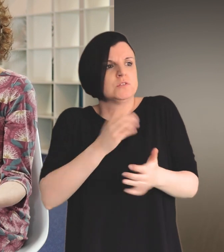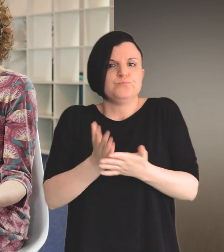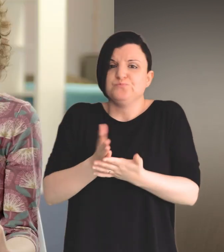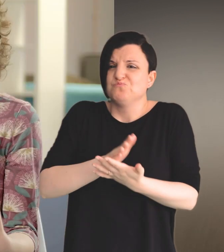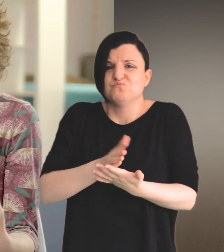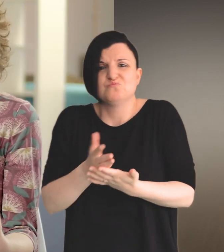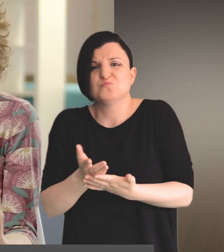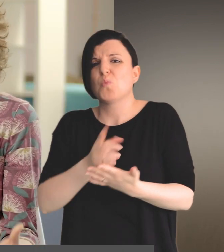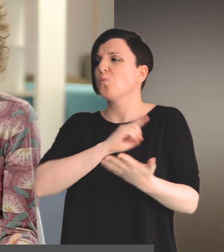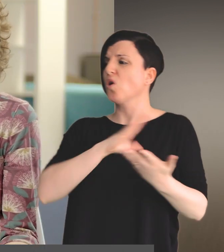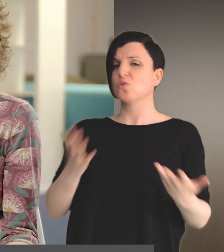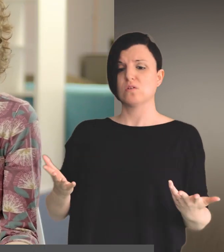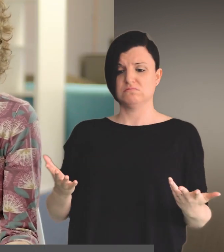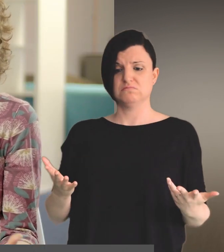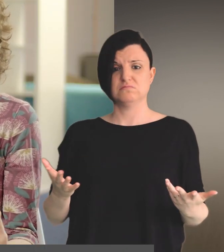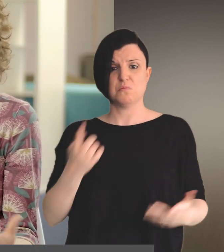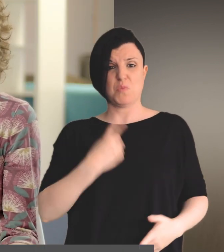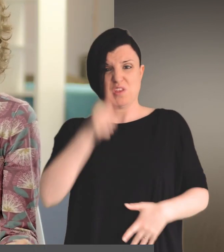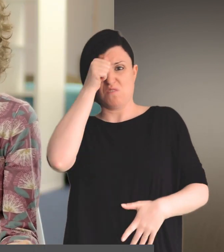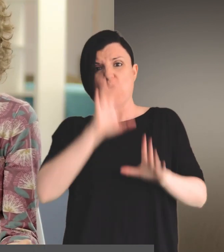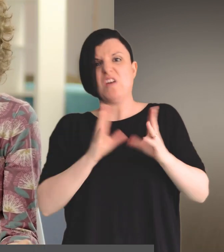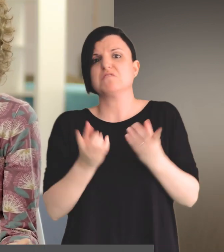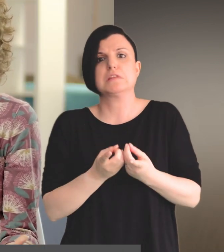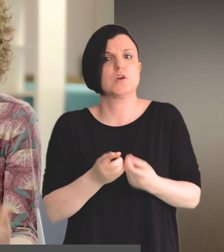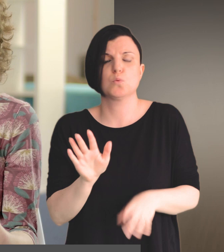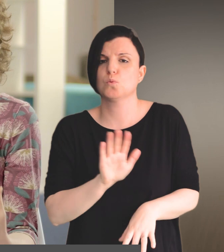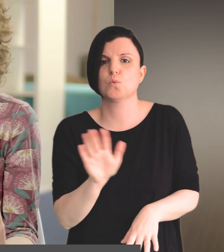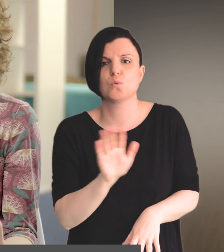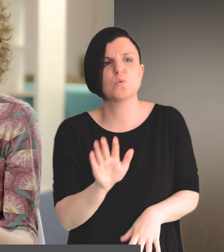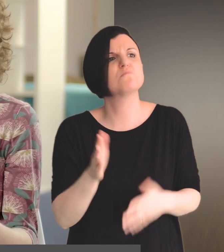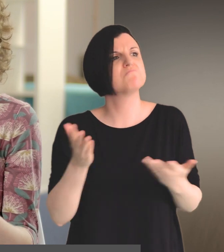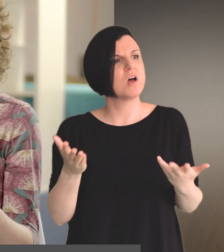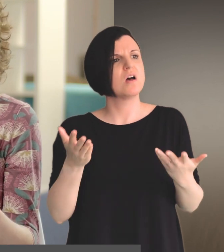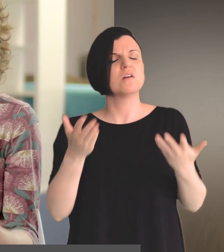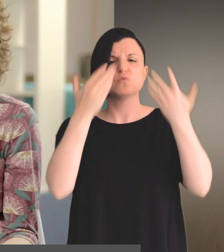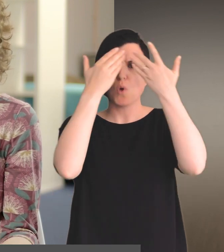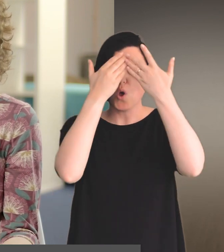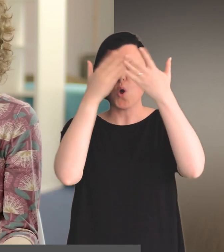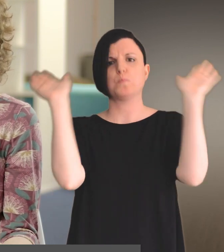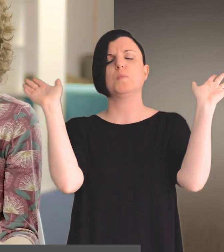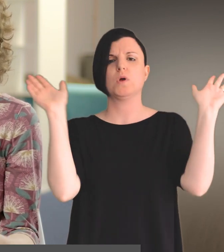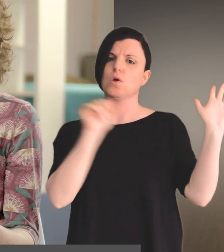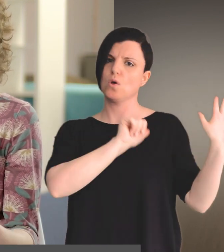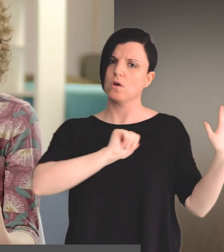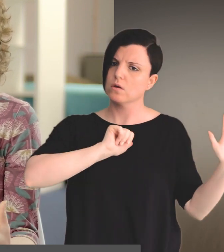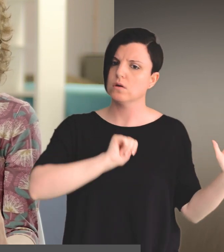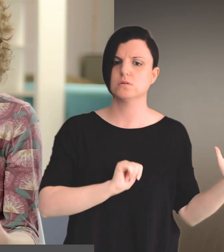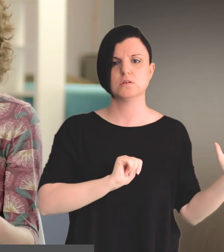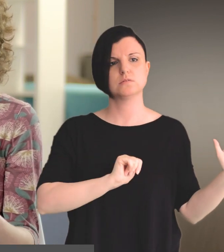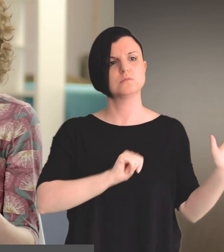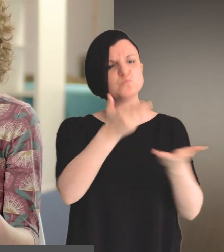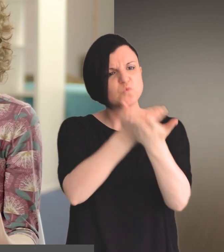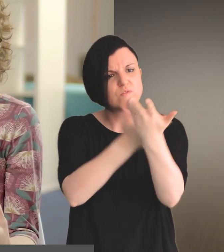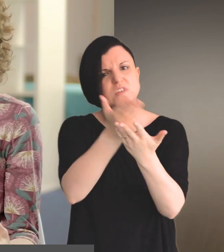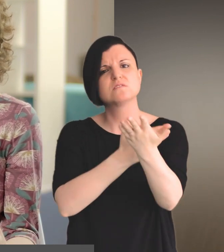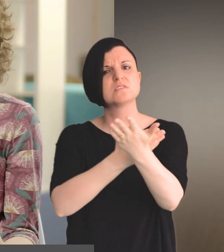it. We don't have all the answers, I don't have all the answers, but if you go into it with a really open mind and be open and